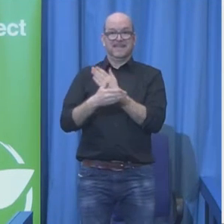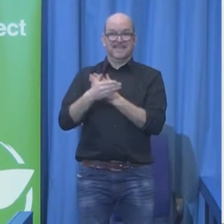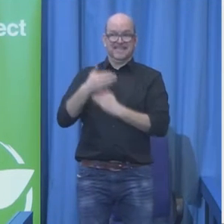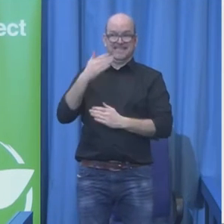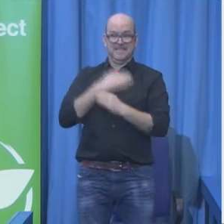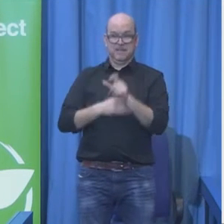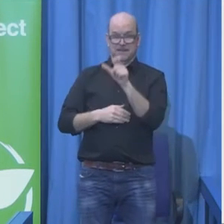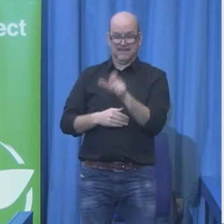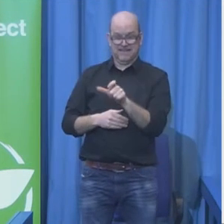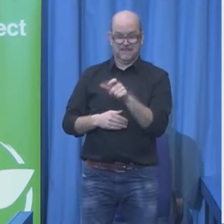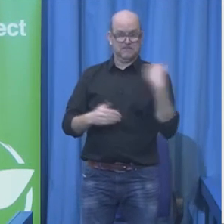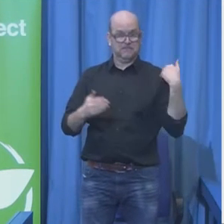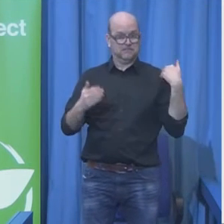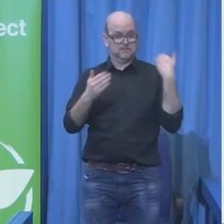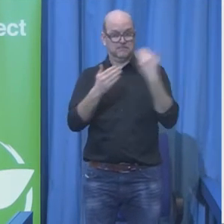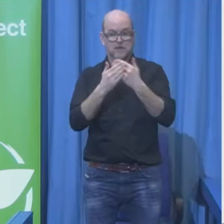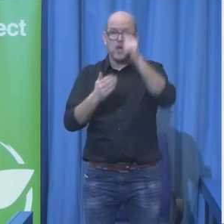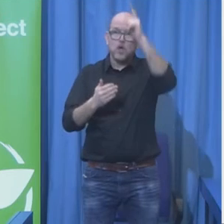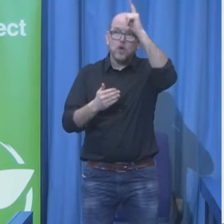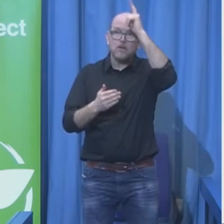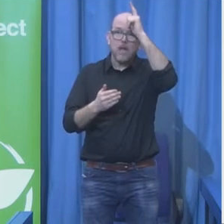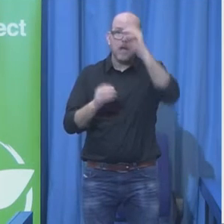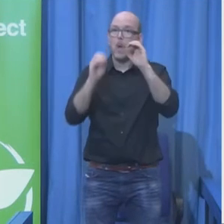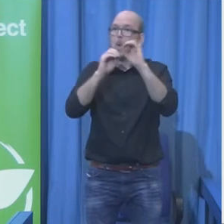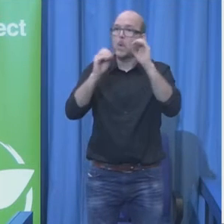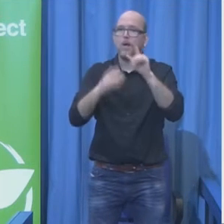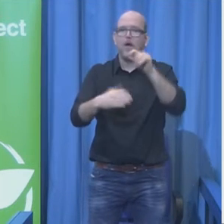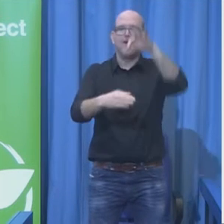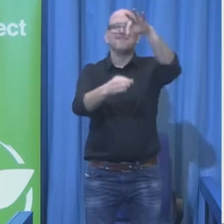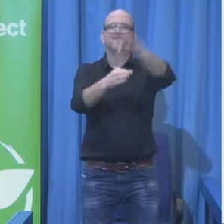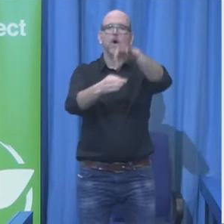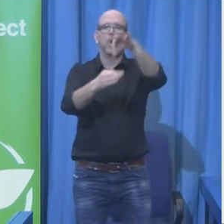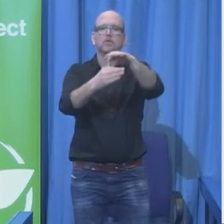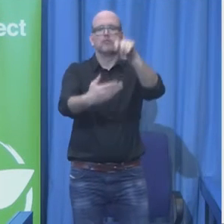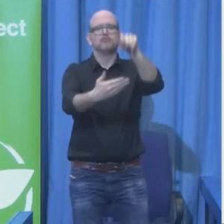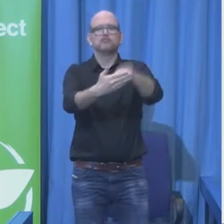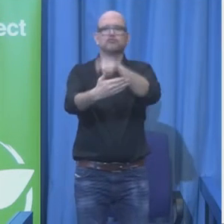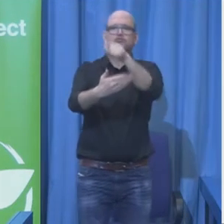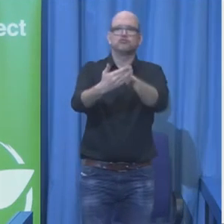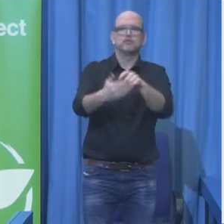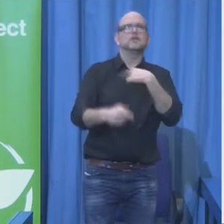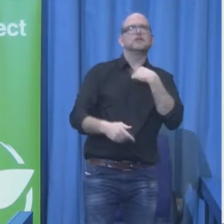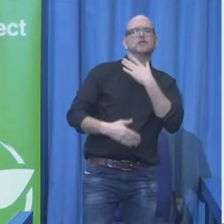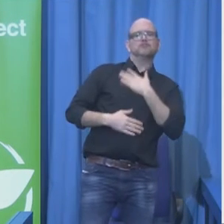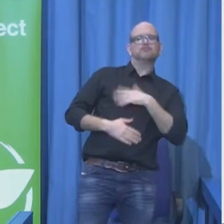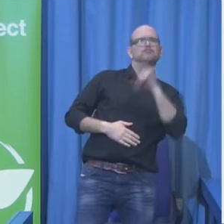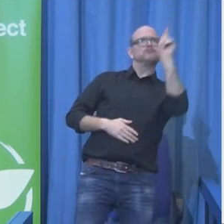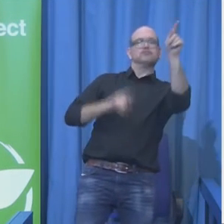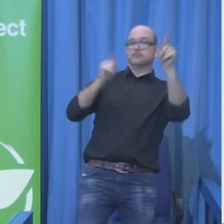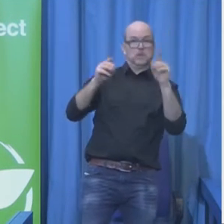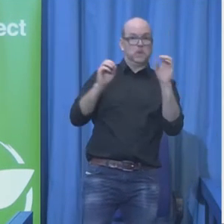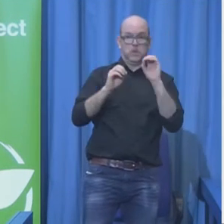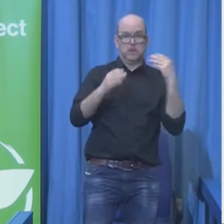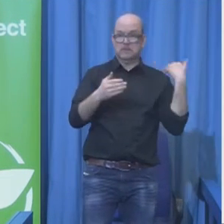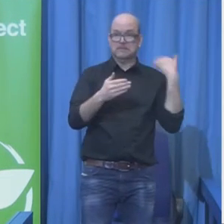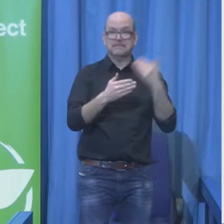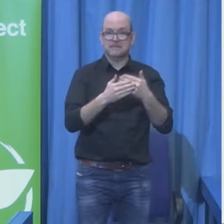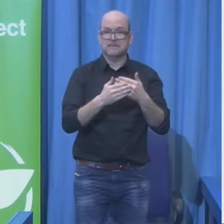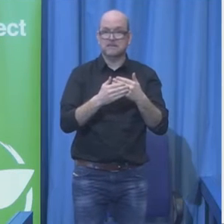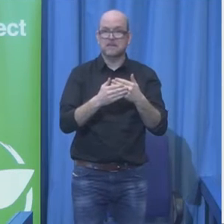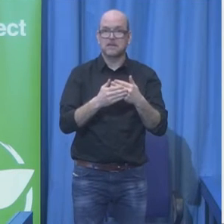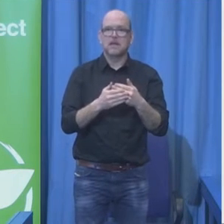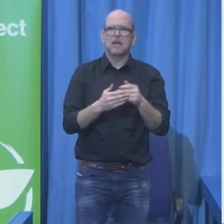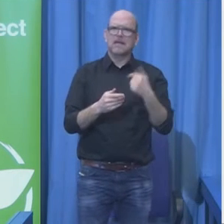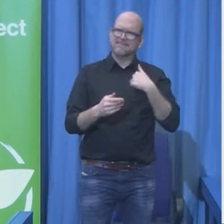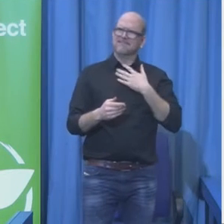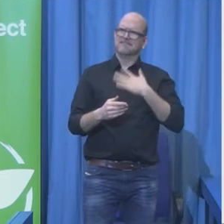and our municipal elections, I think that will have a big effect also. And to tell you the truth, I'm not so worried about